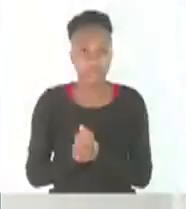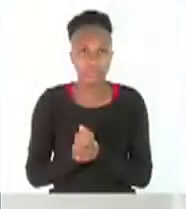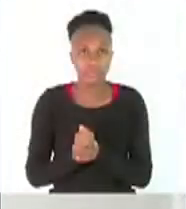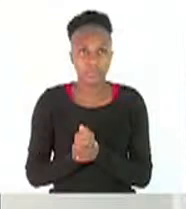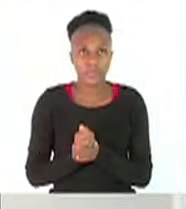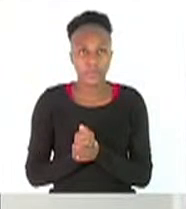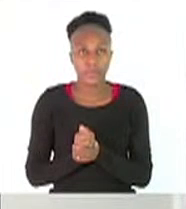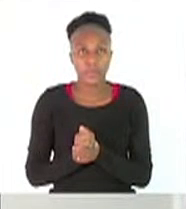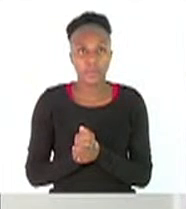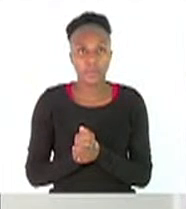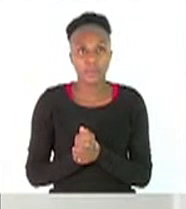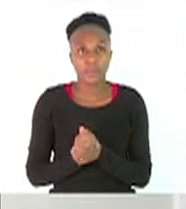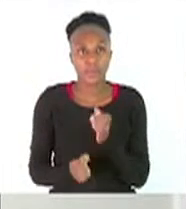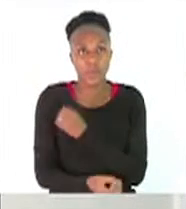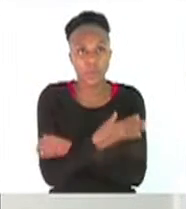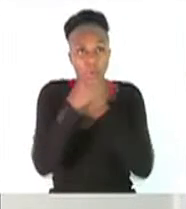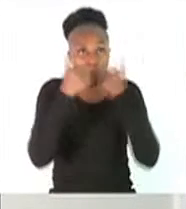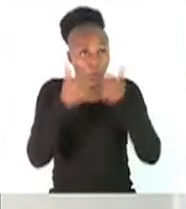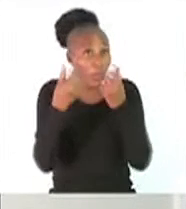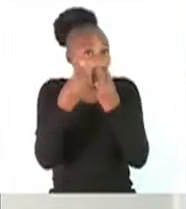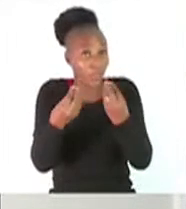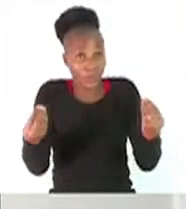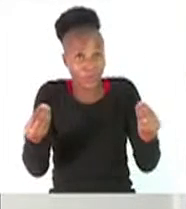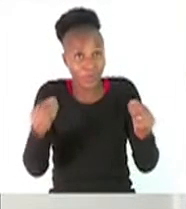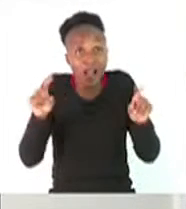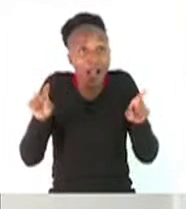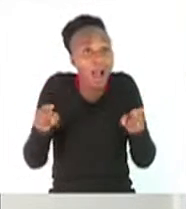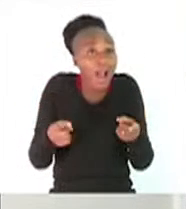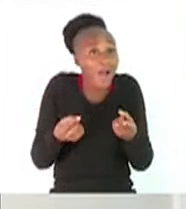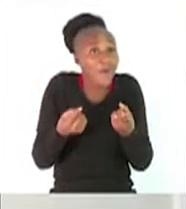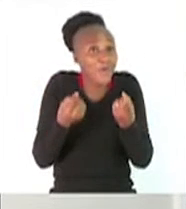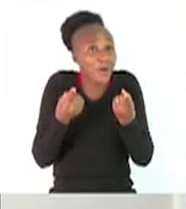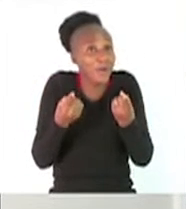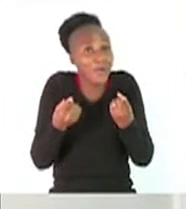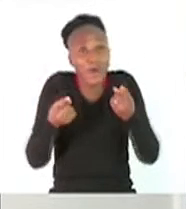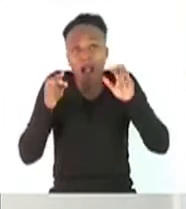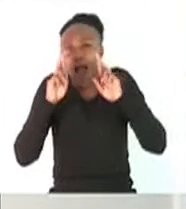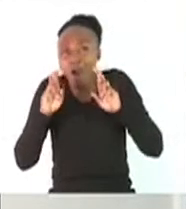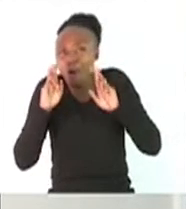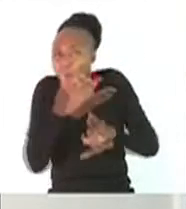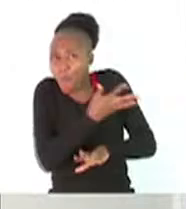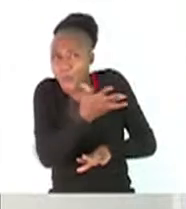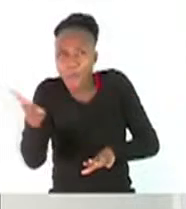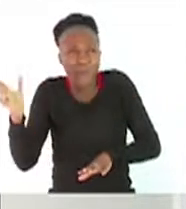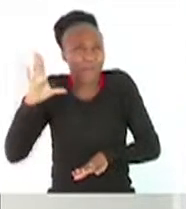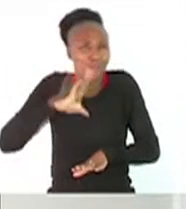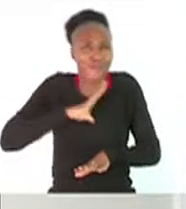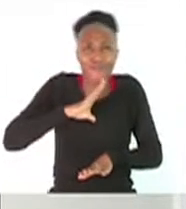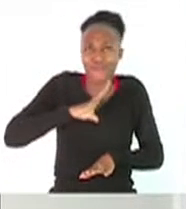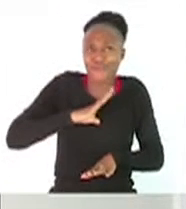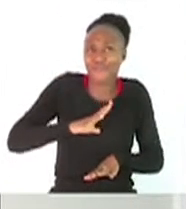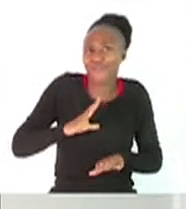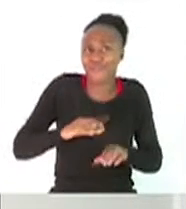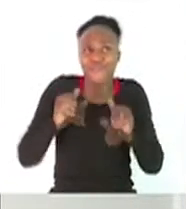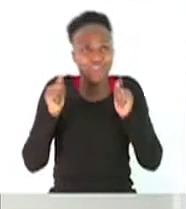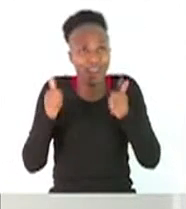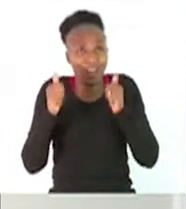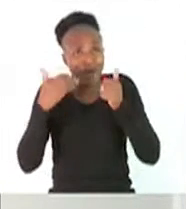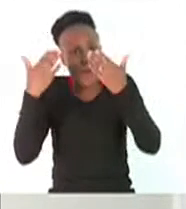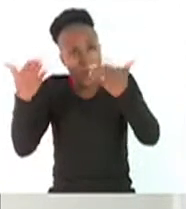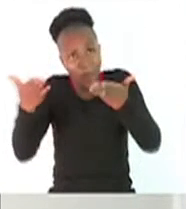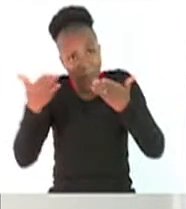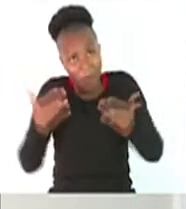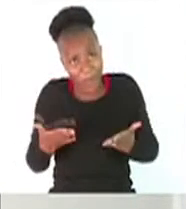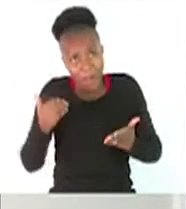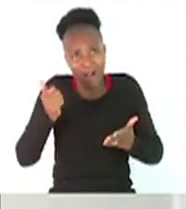Good morning, learners. How are you today? I hope everyone is fine today. Welcome to my